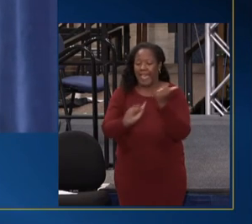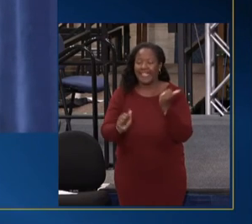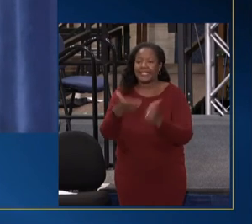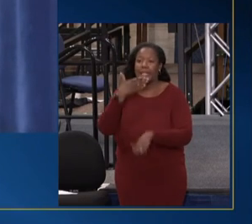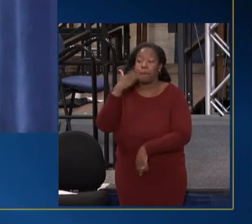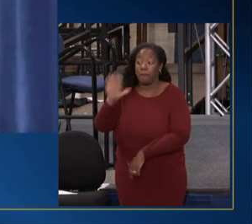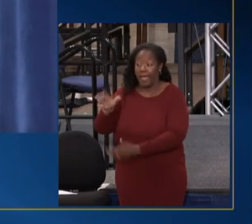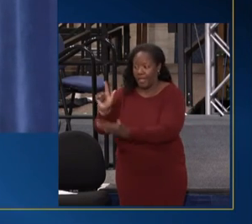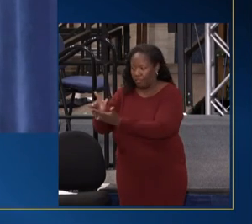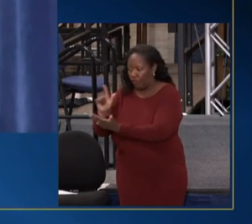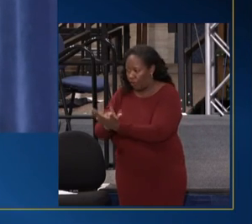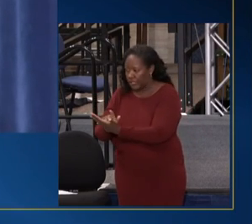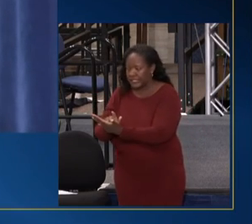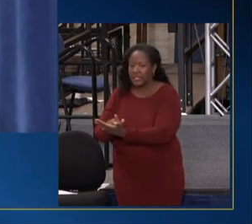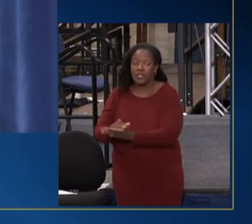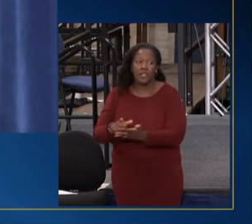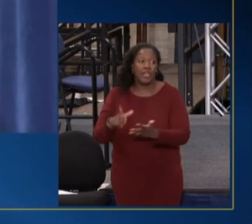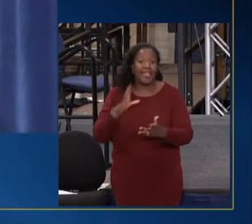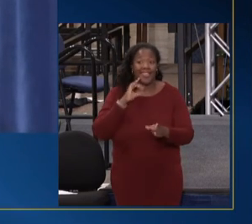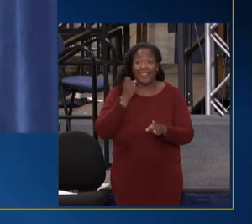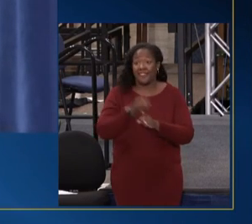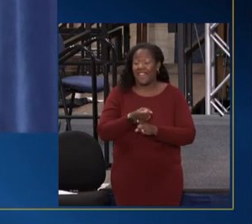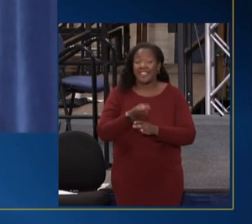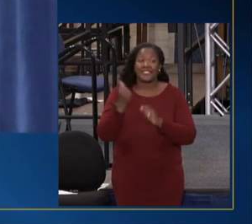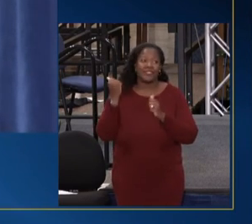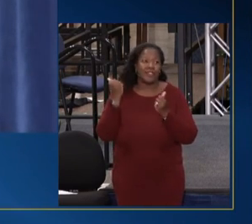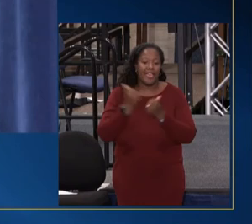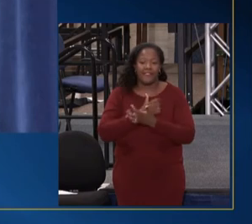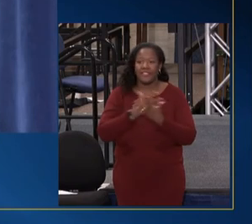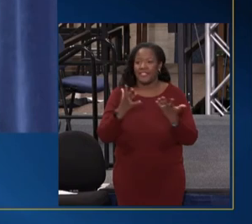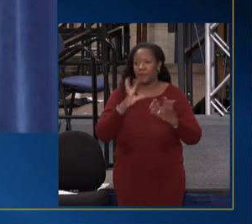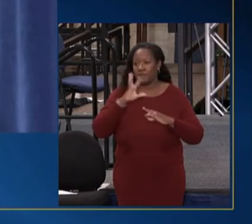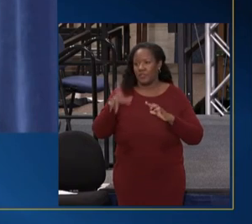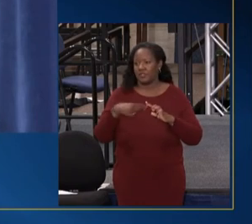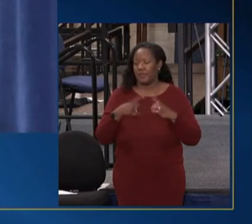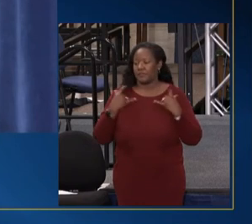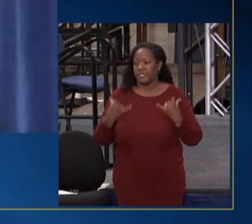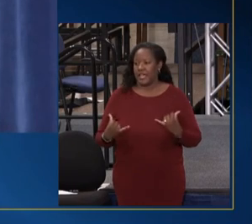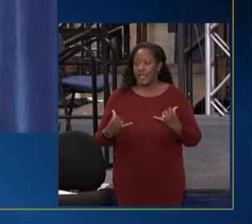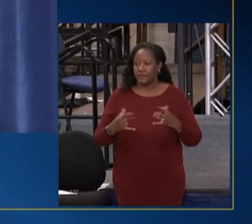laws? It has effects on all of the things that we've talked about today,